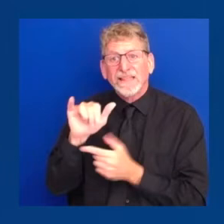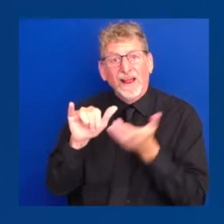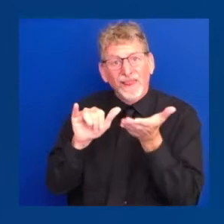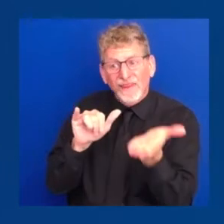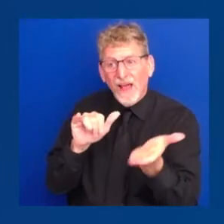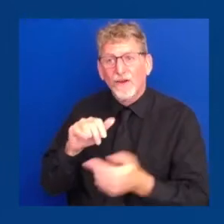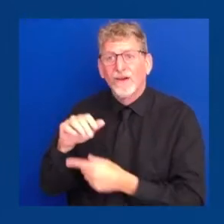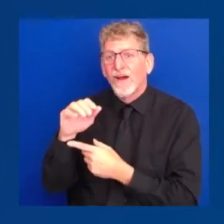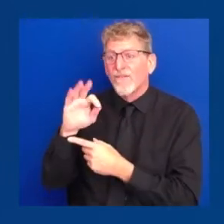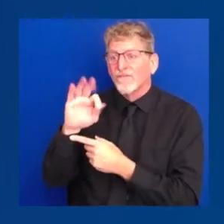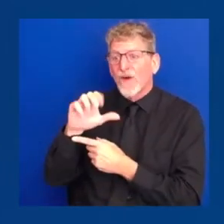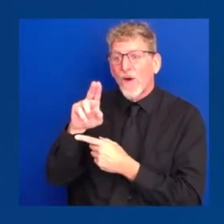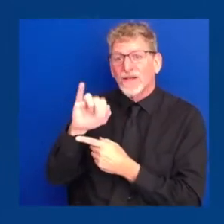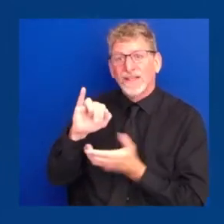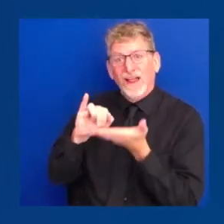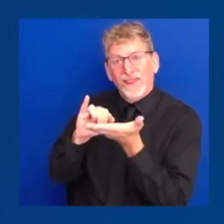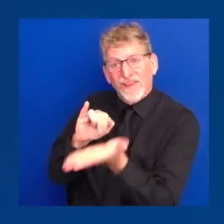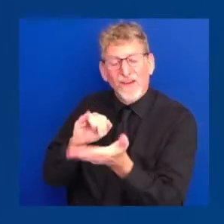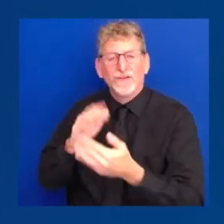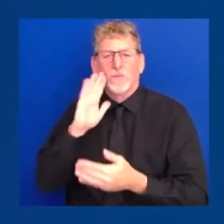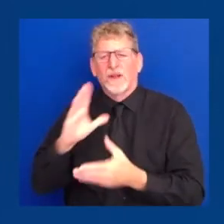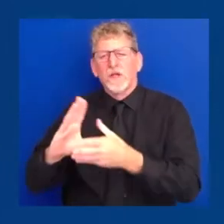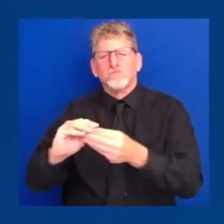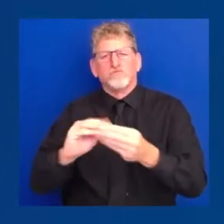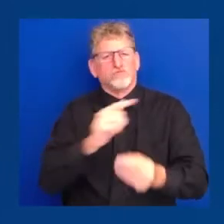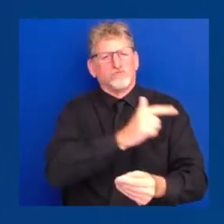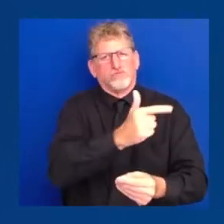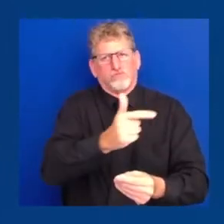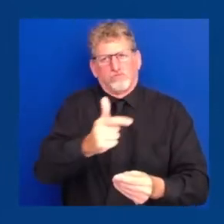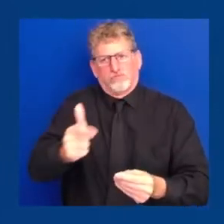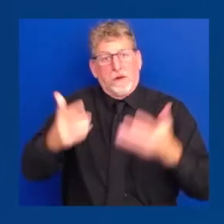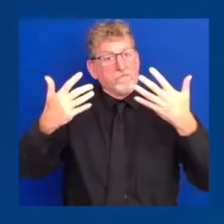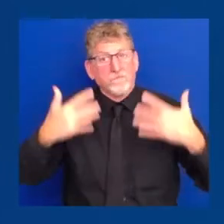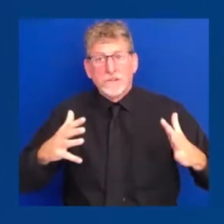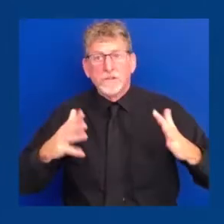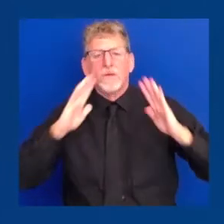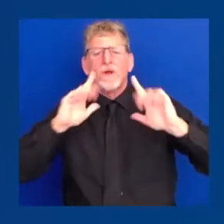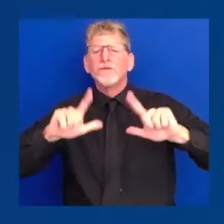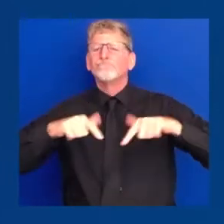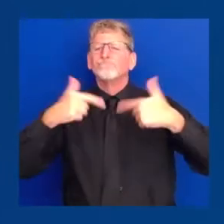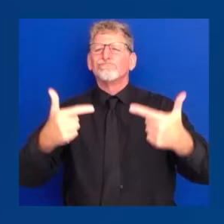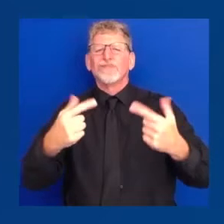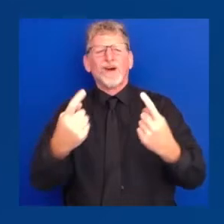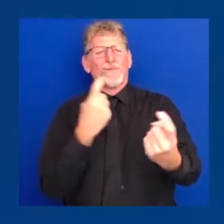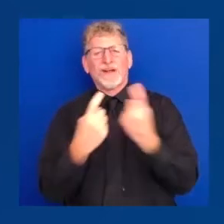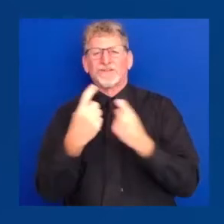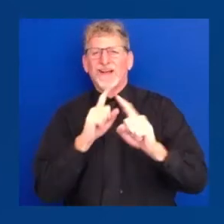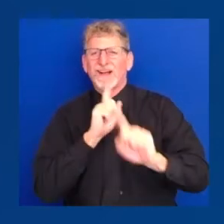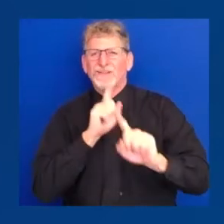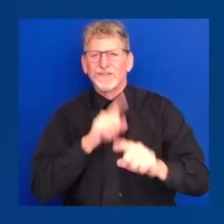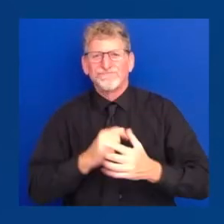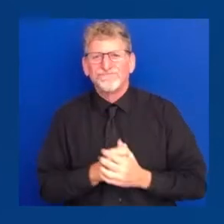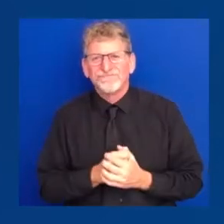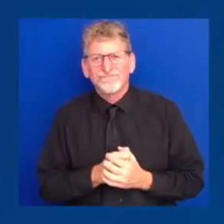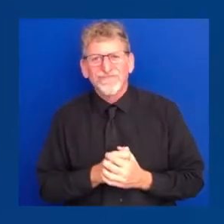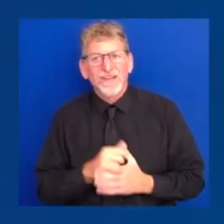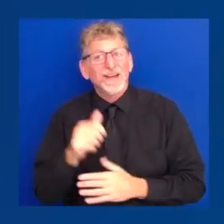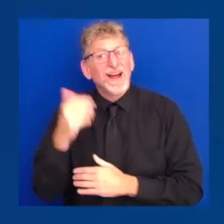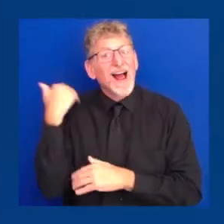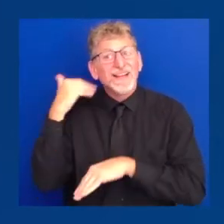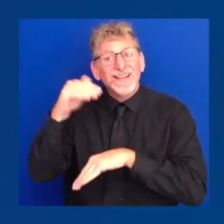As President Biden said in last night's State of the Union address, we've reached a new moment in the fight against COVID-19.